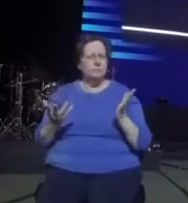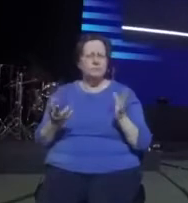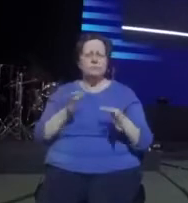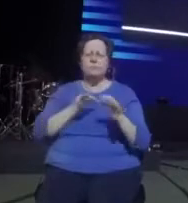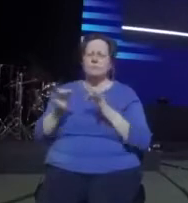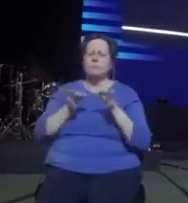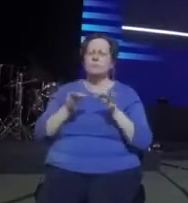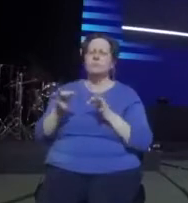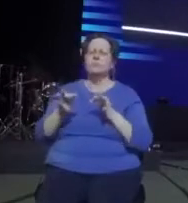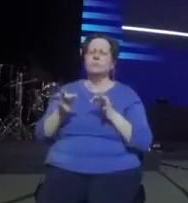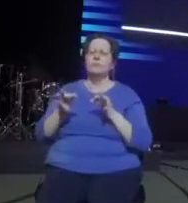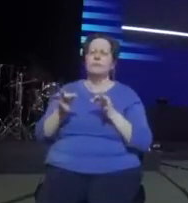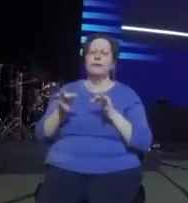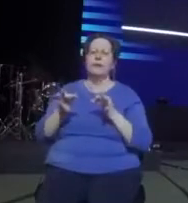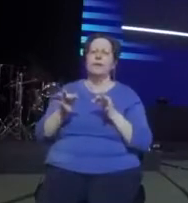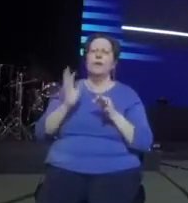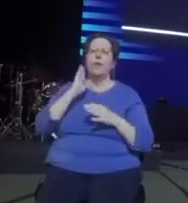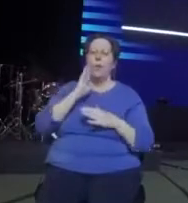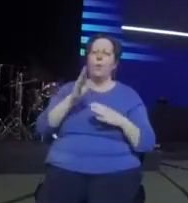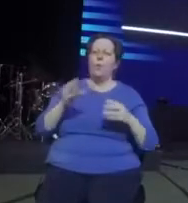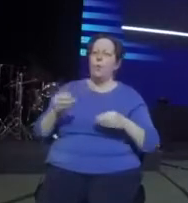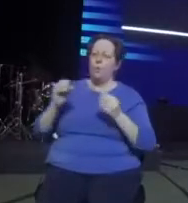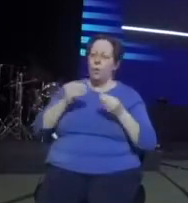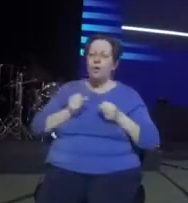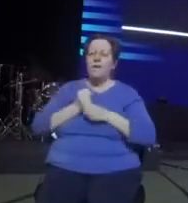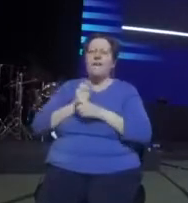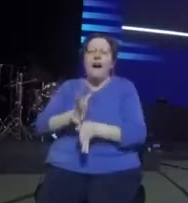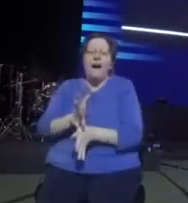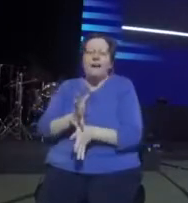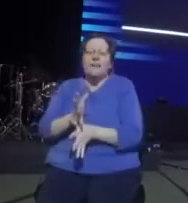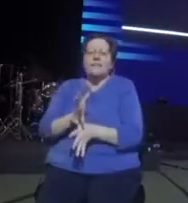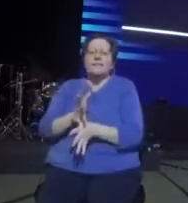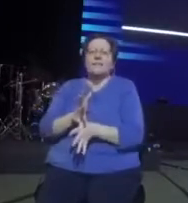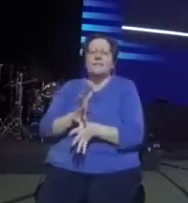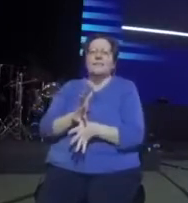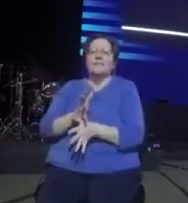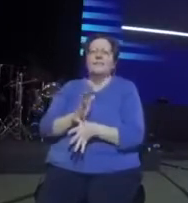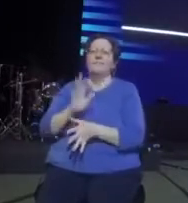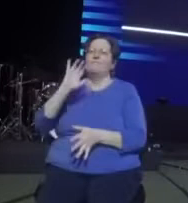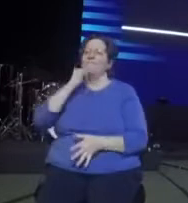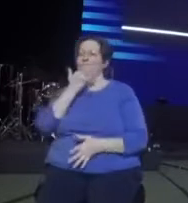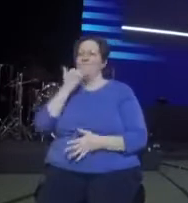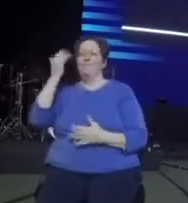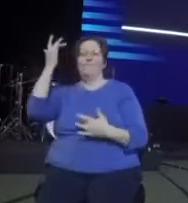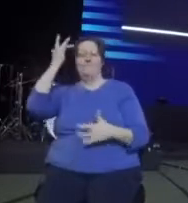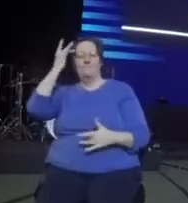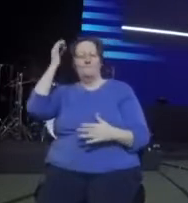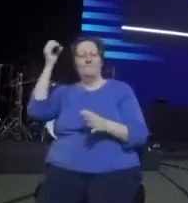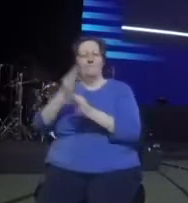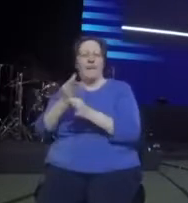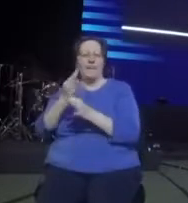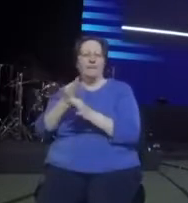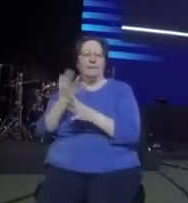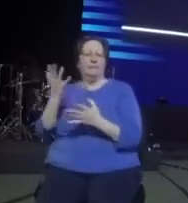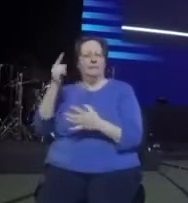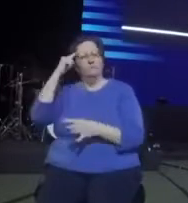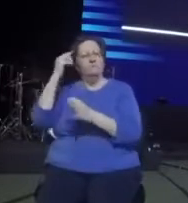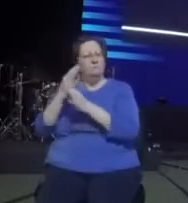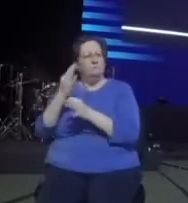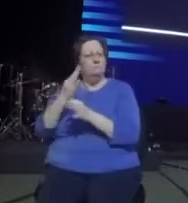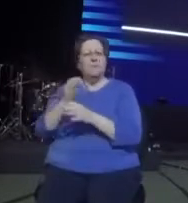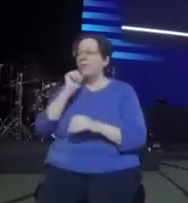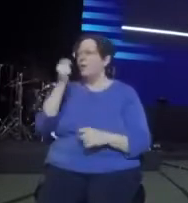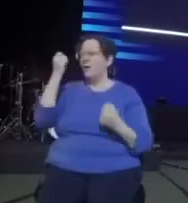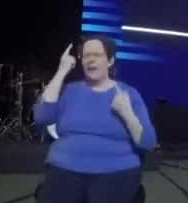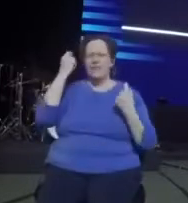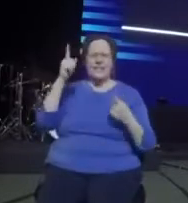it to you, leads to misplaced faith. And a lot of times we don't understand that